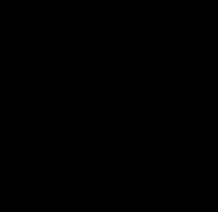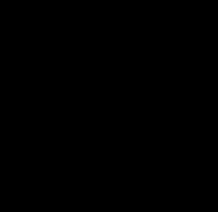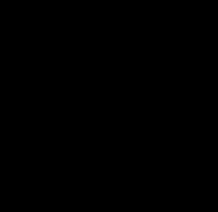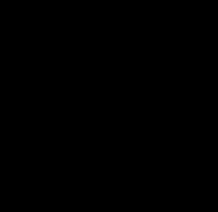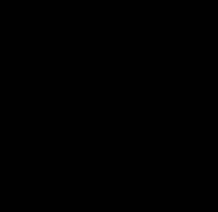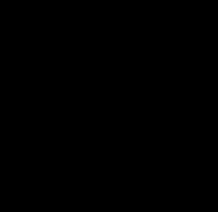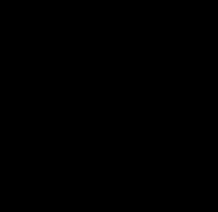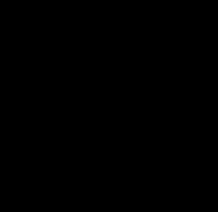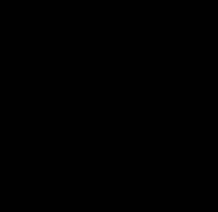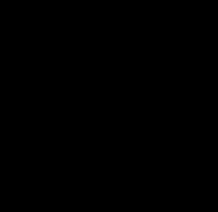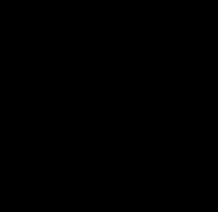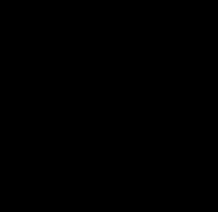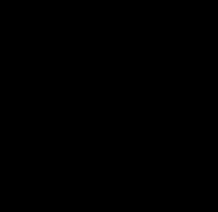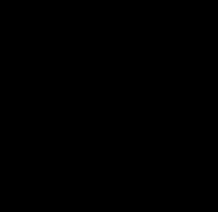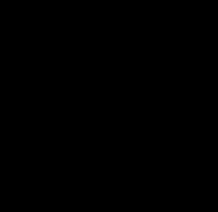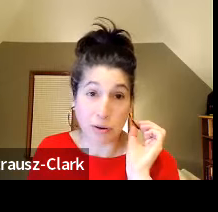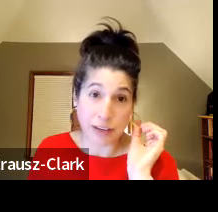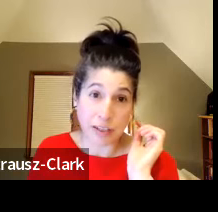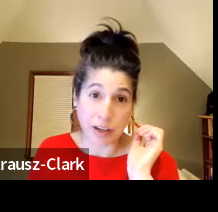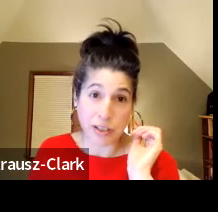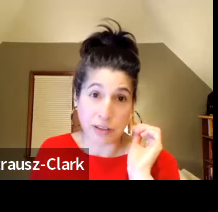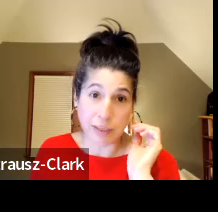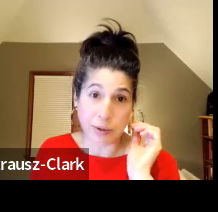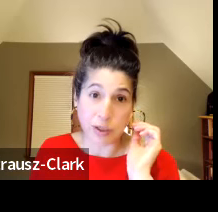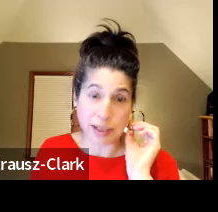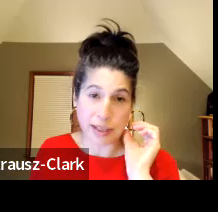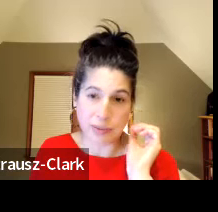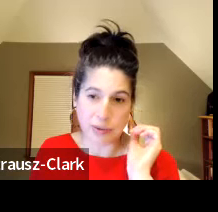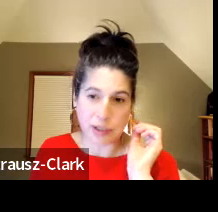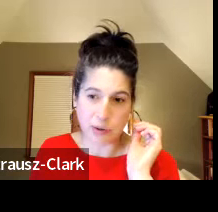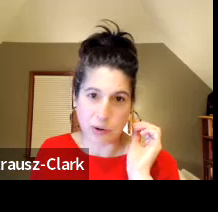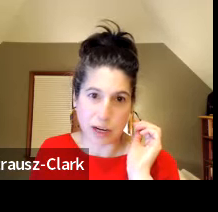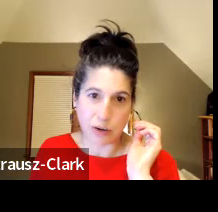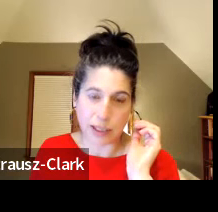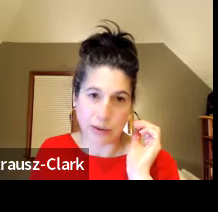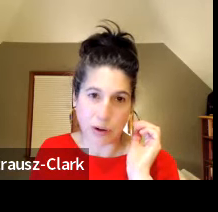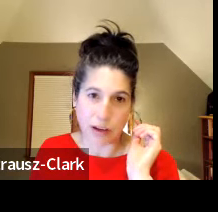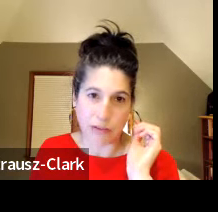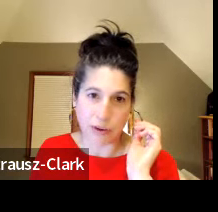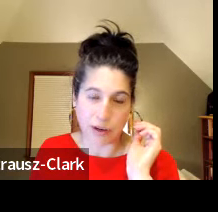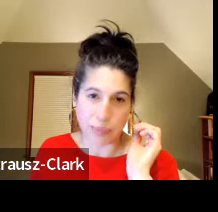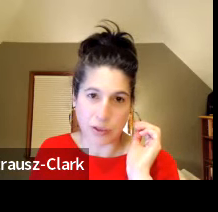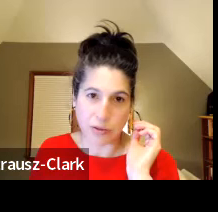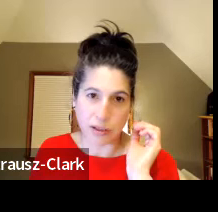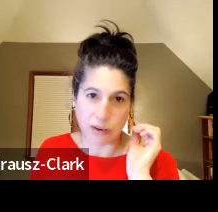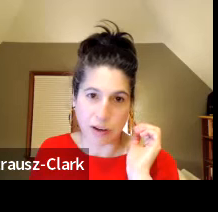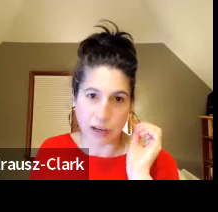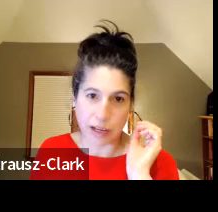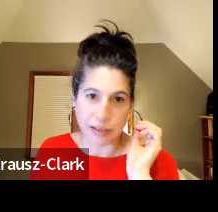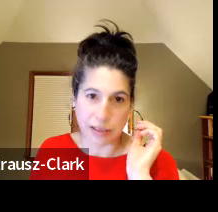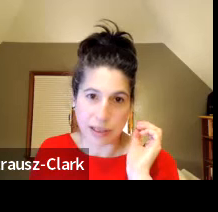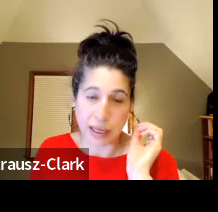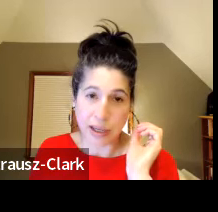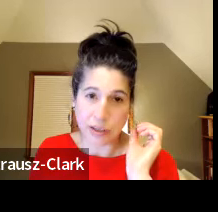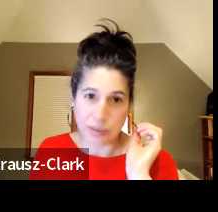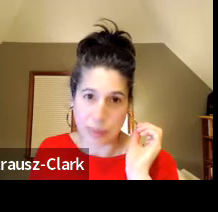No, not as far okay. as I can tell. All right, so Laura Vantosh is our last person signed up. So since we're quite early, I will offer an opportunity for other